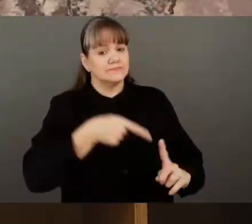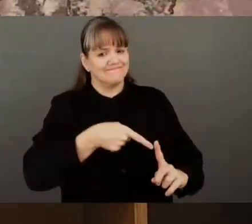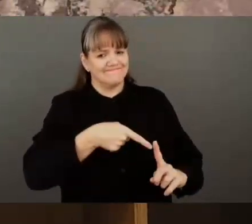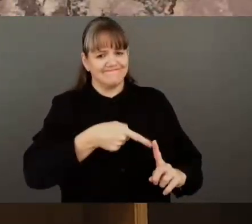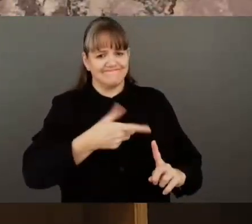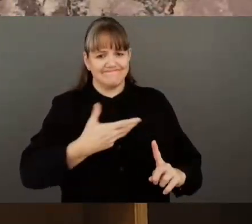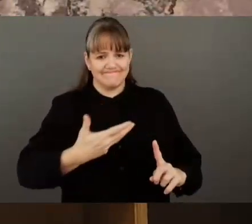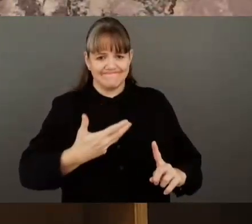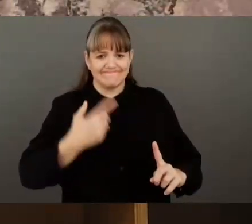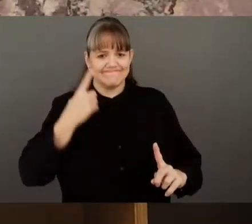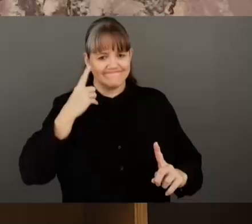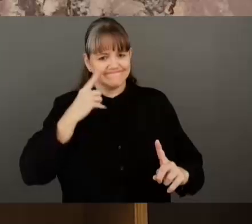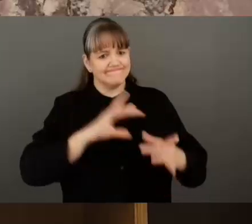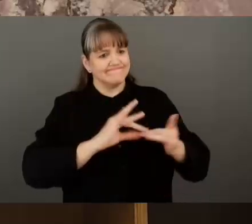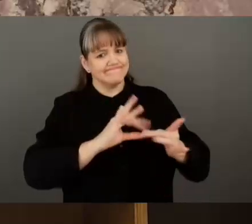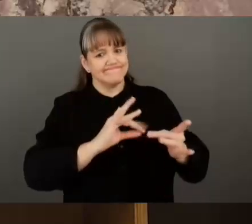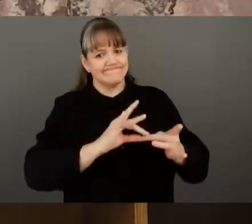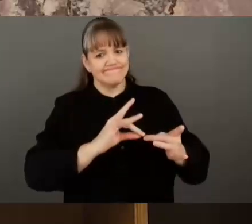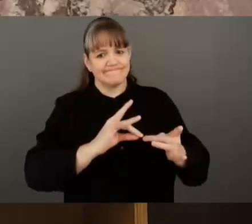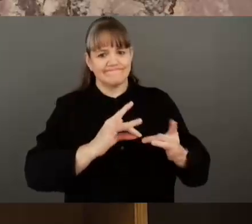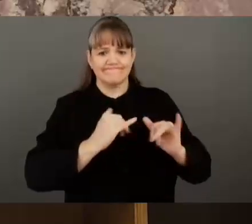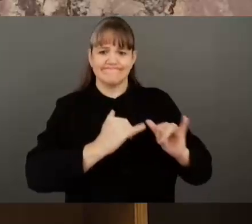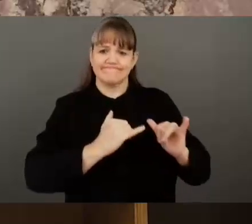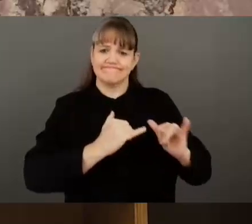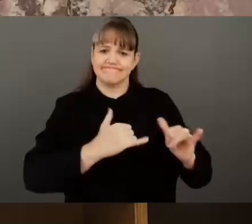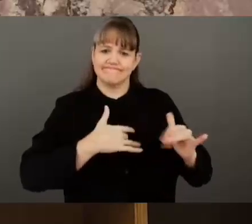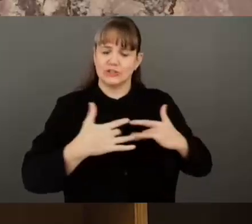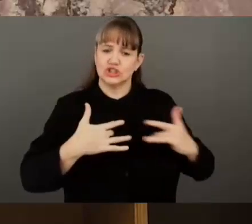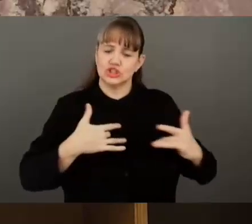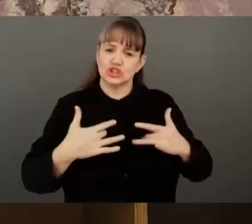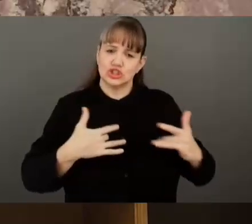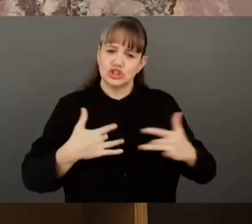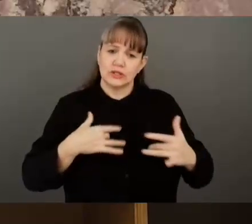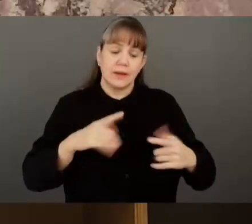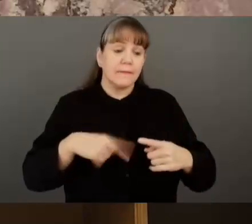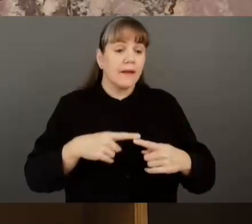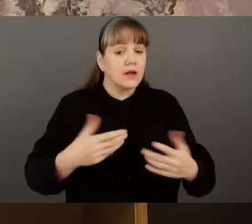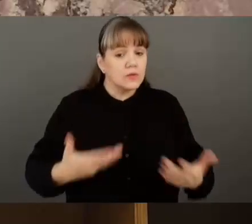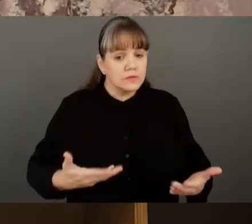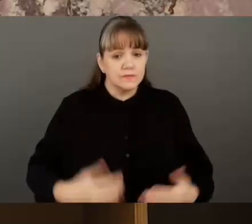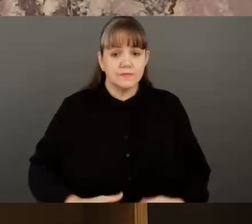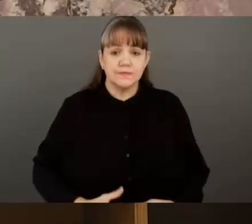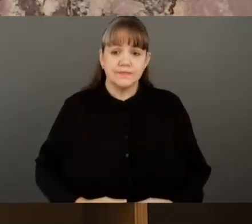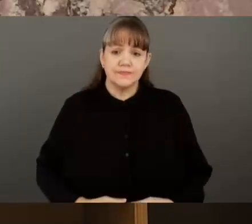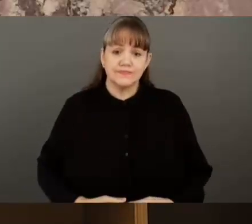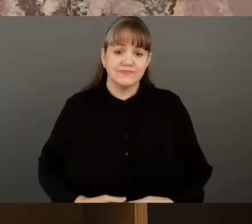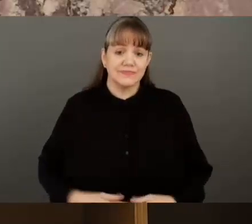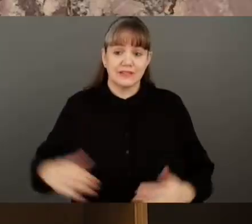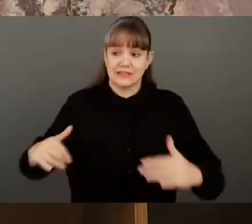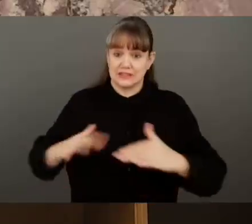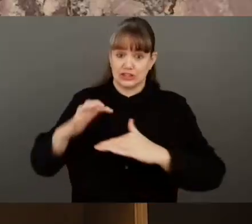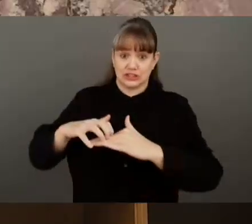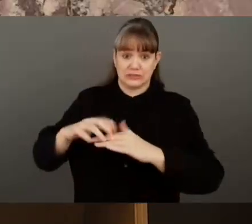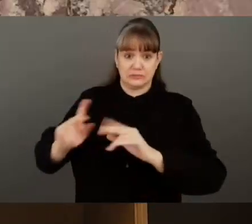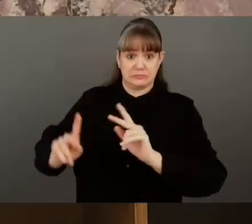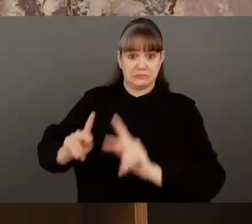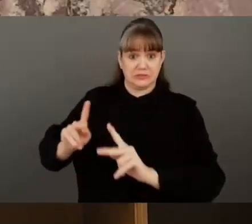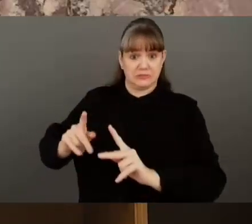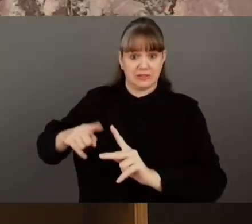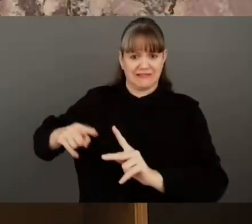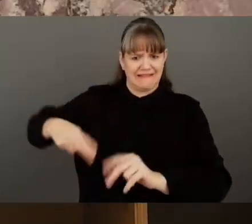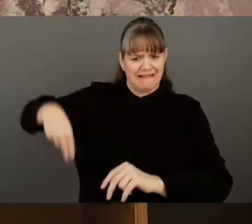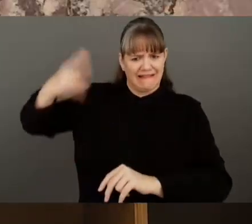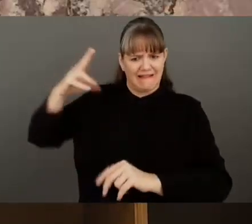have around the not only the overrepresentation of Indigenous people in the justice system, but about ensuring that